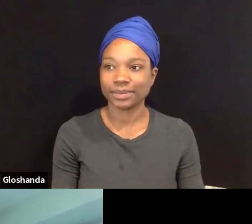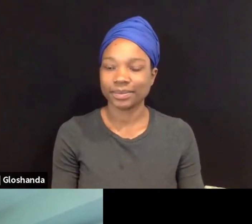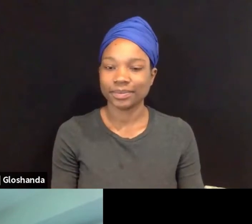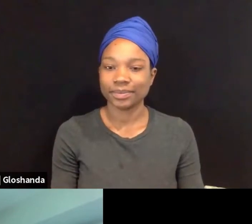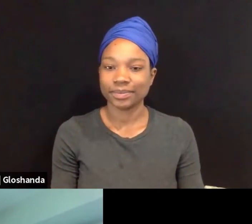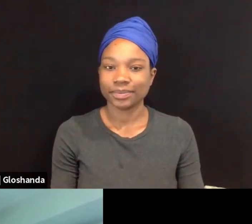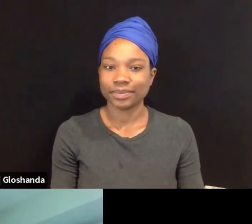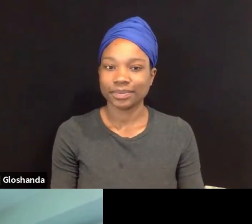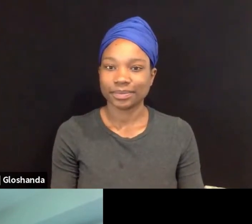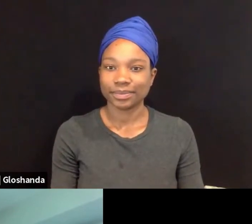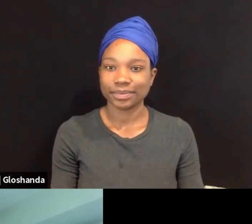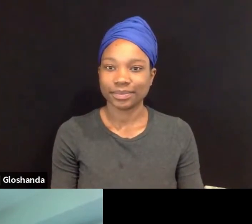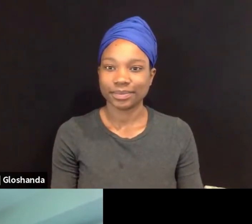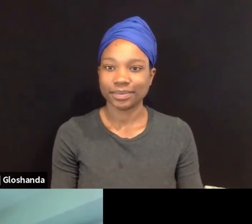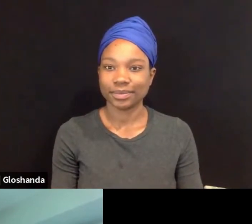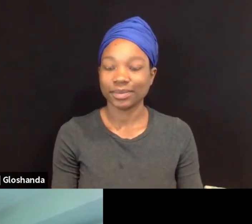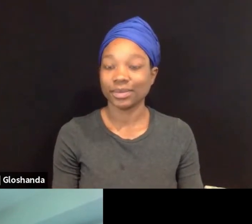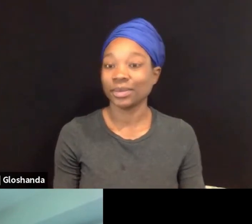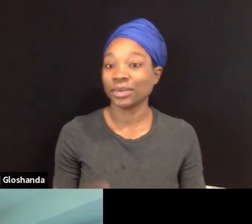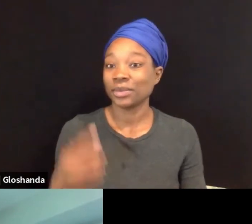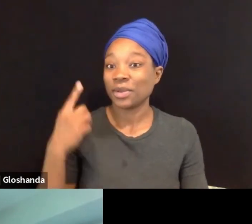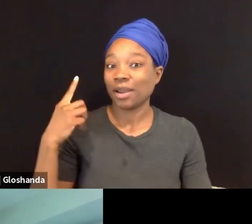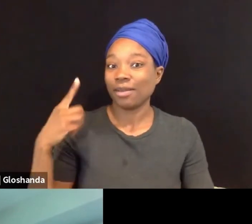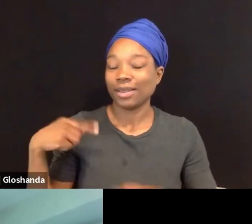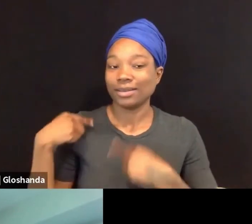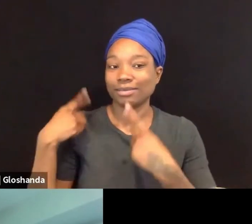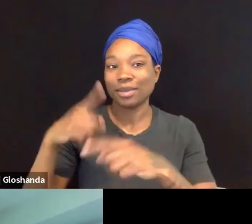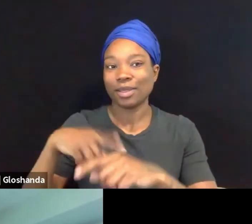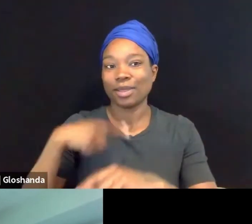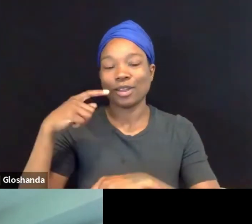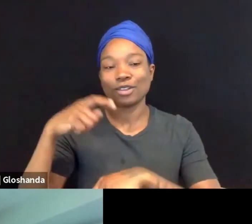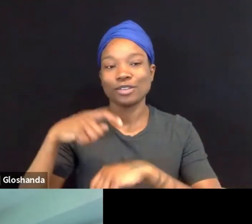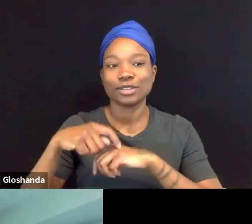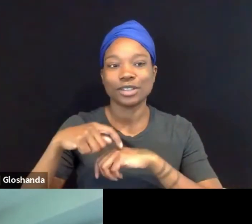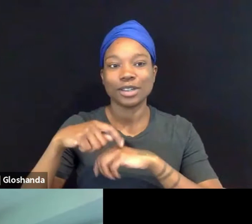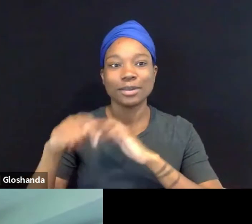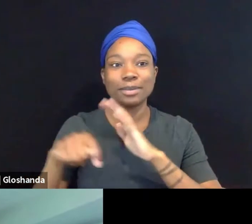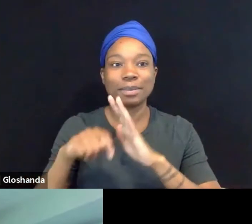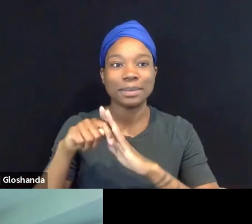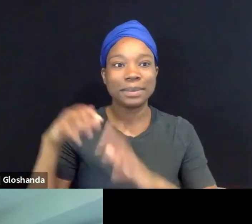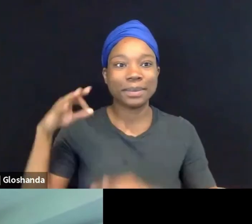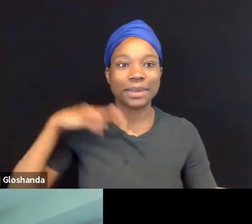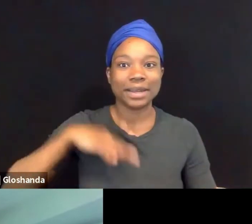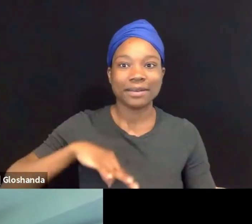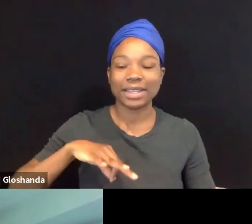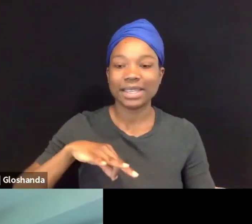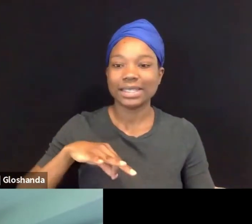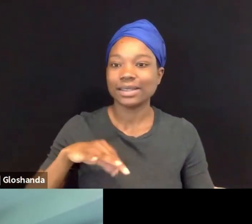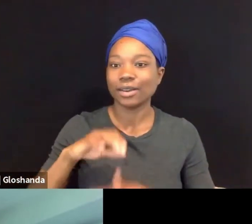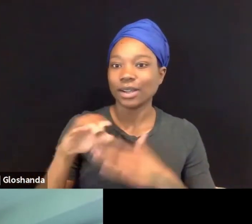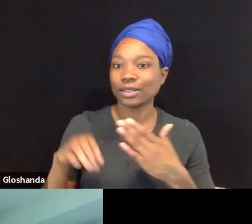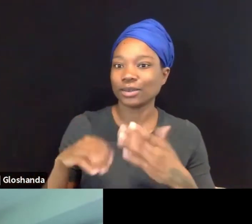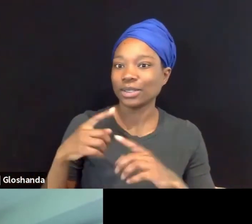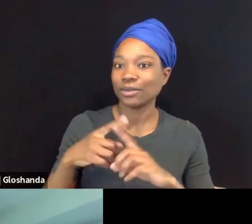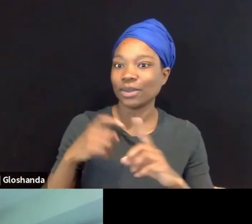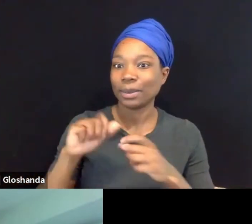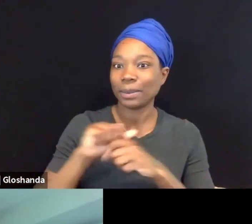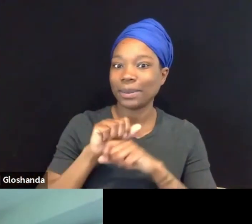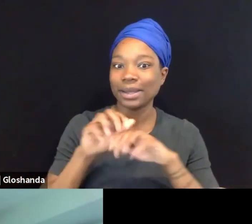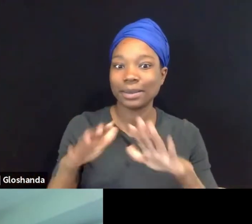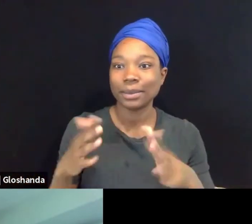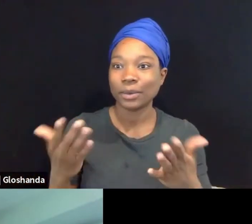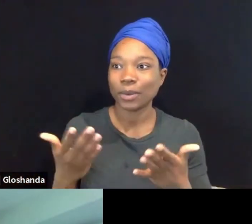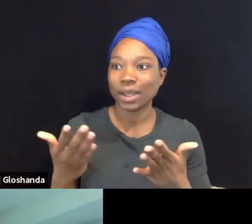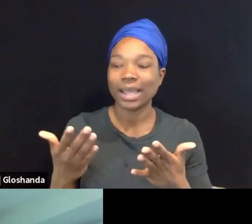One of the long-term benefits, I guess, or unintended consequences of the pandemic, I can join you all from home, but apologies